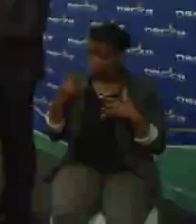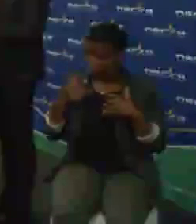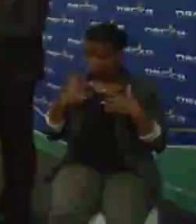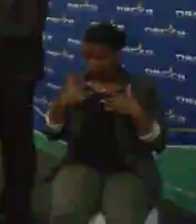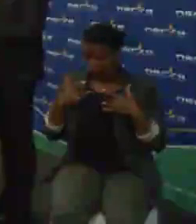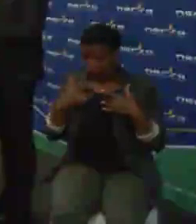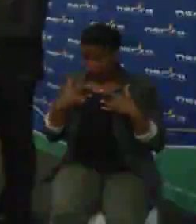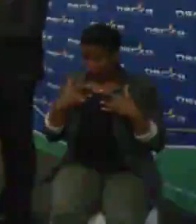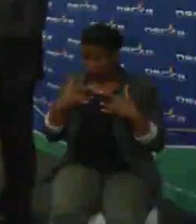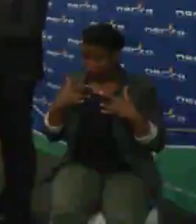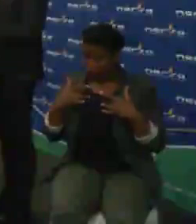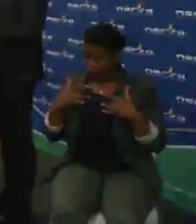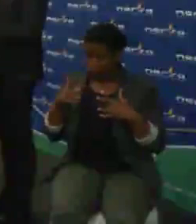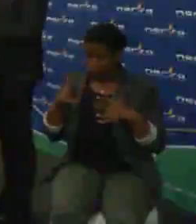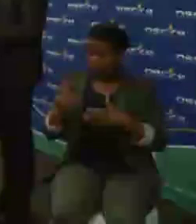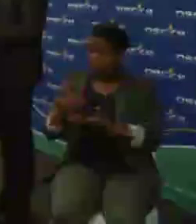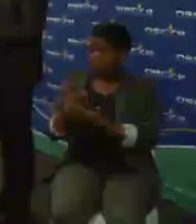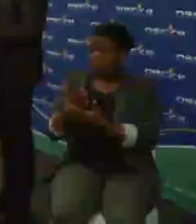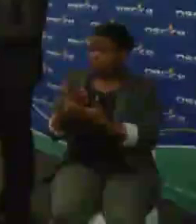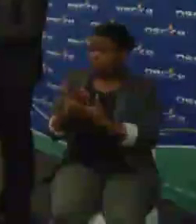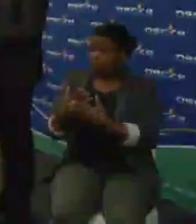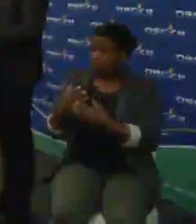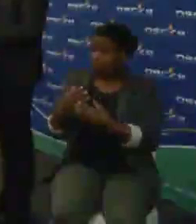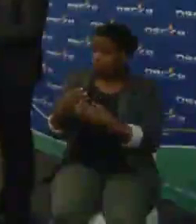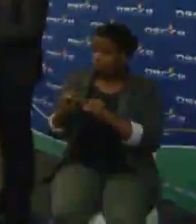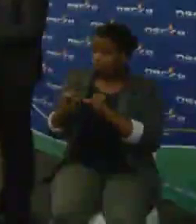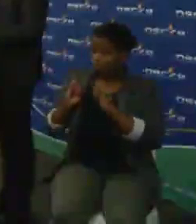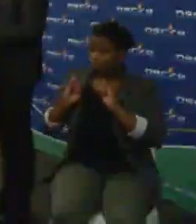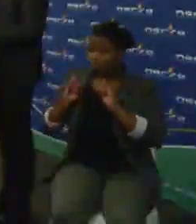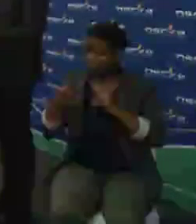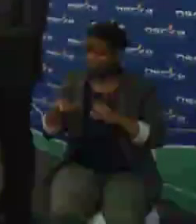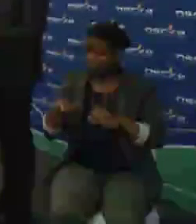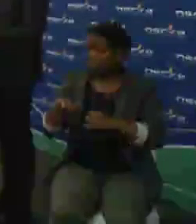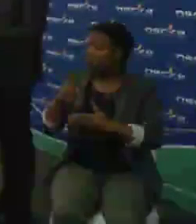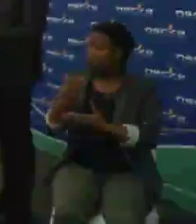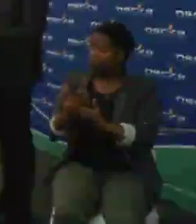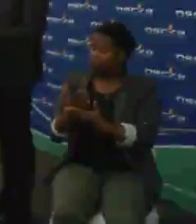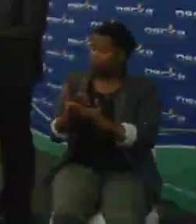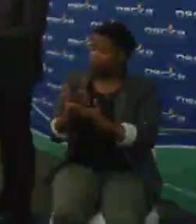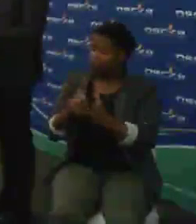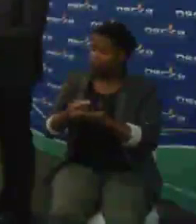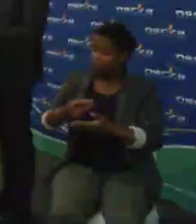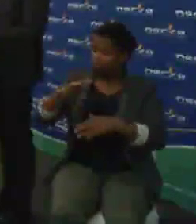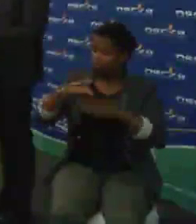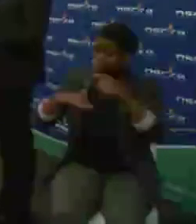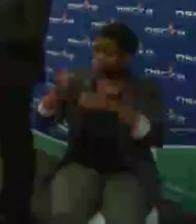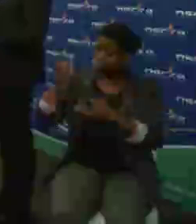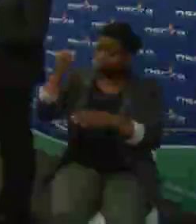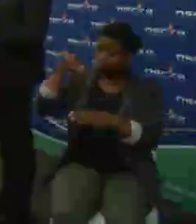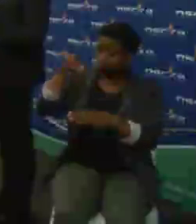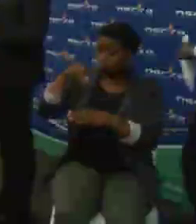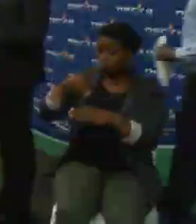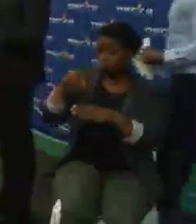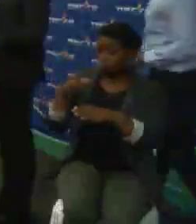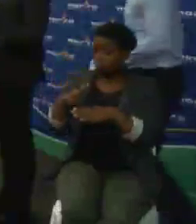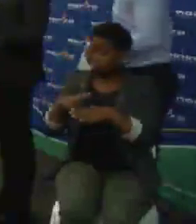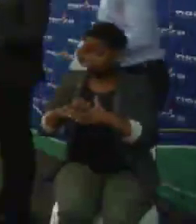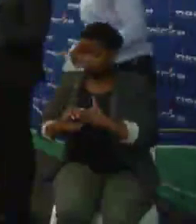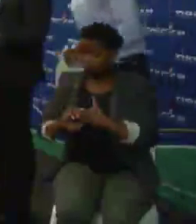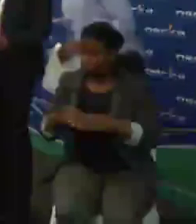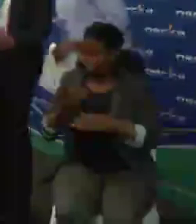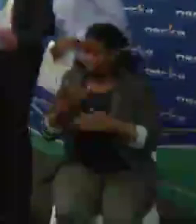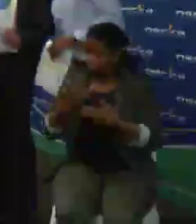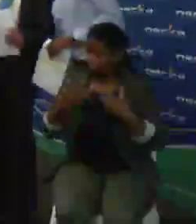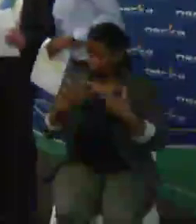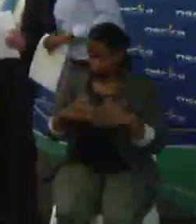following this, I intend to argue that this reform, urgently needed, can be begun in this forum at the level of rate determinations. I will begin with my